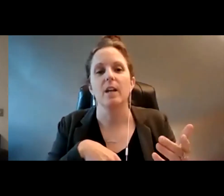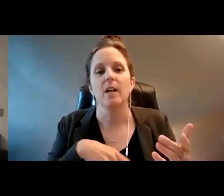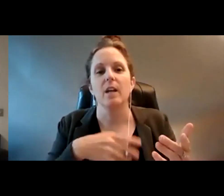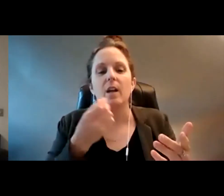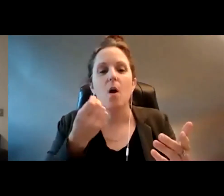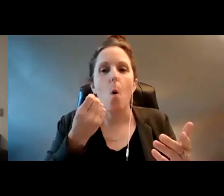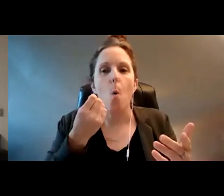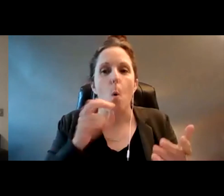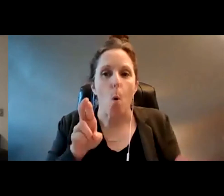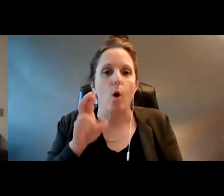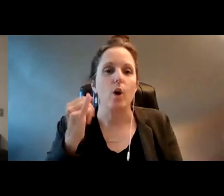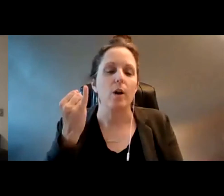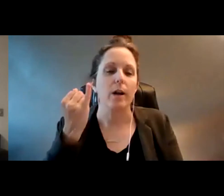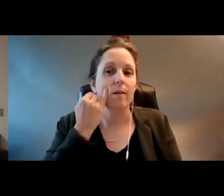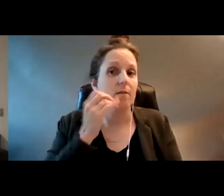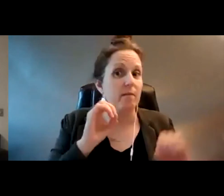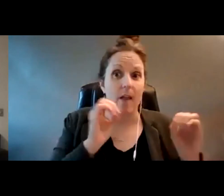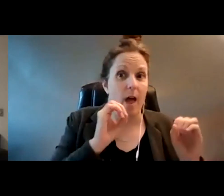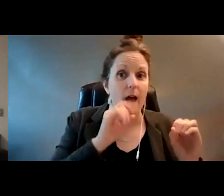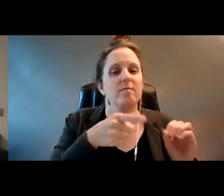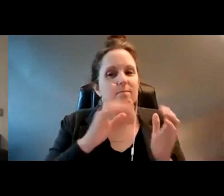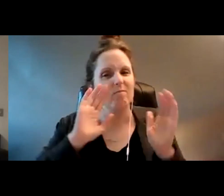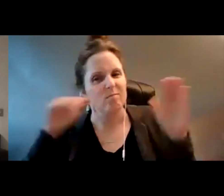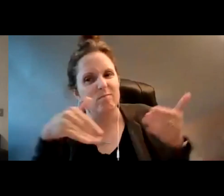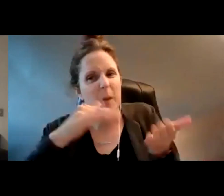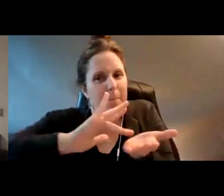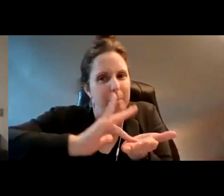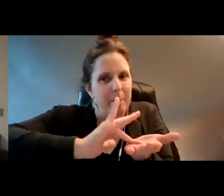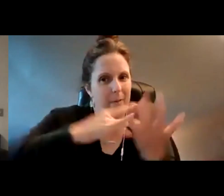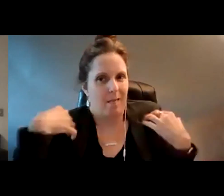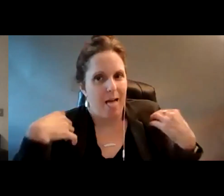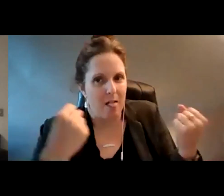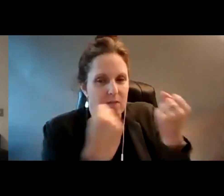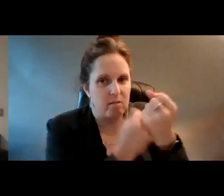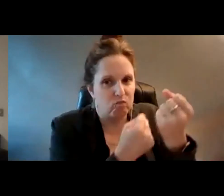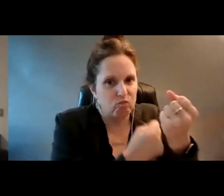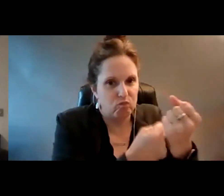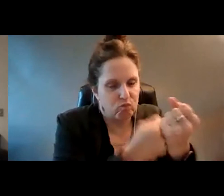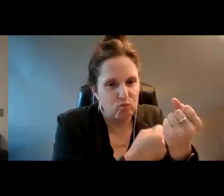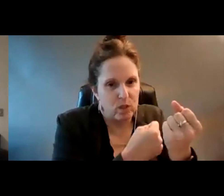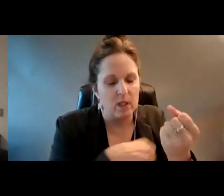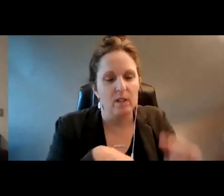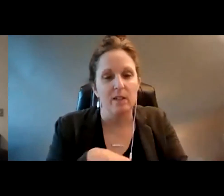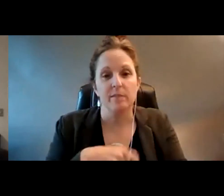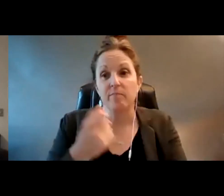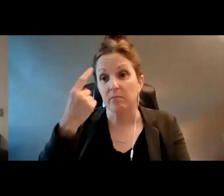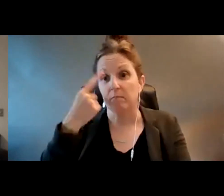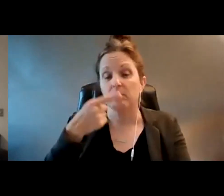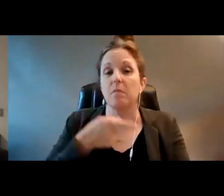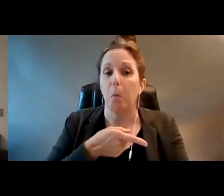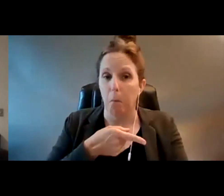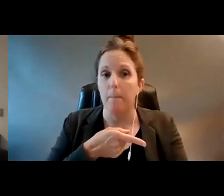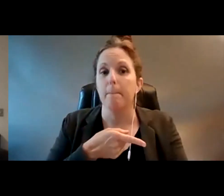not super real world. Their one job was to focus on basically smoking cessation,